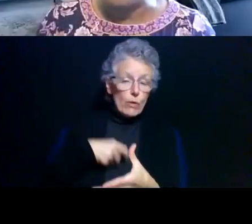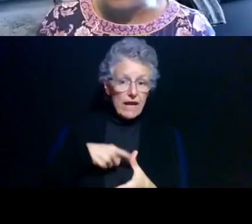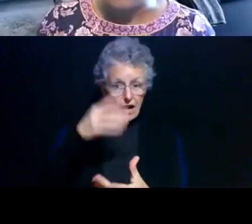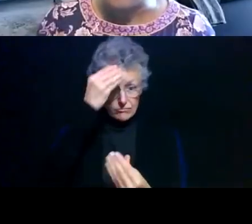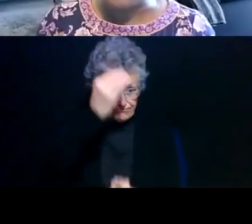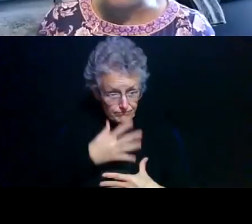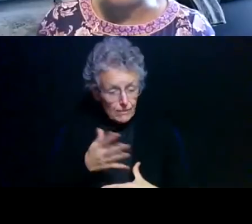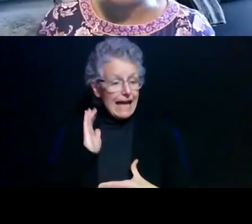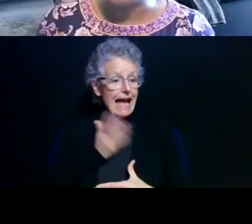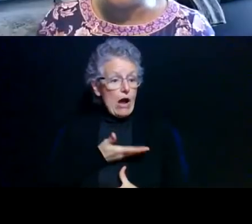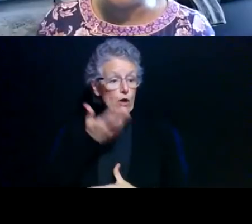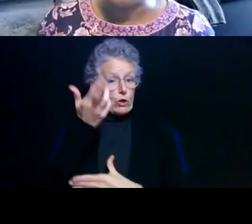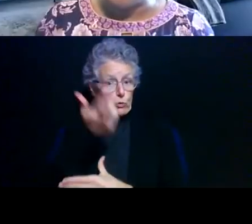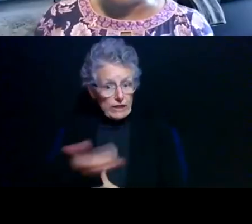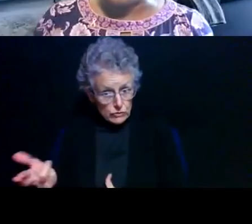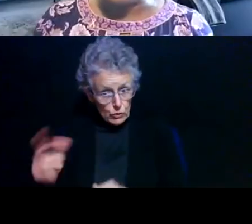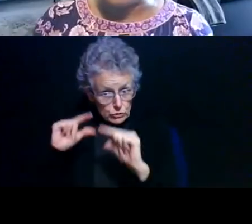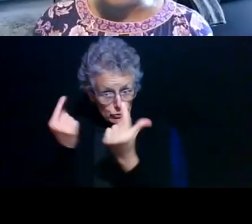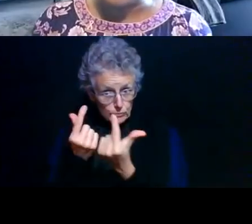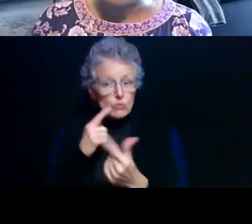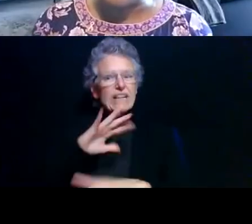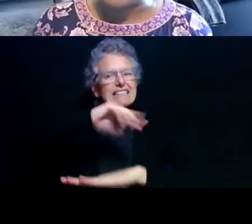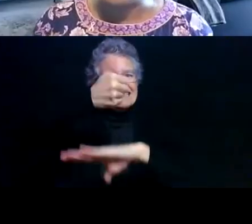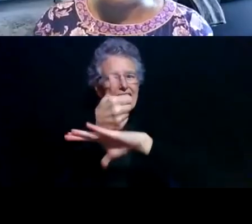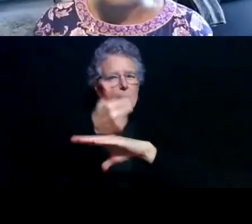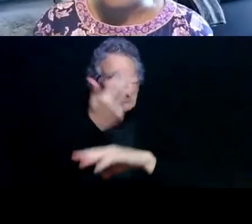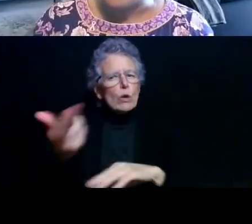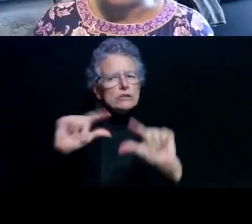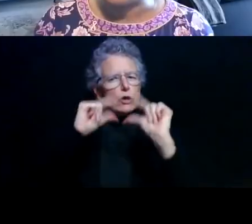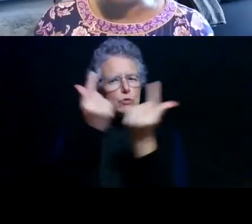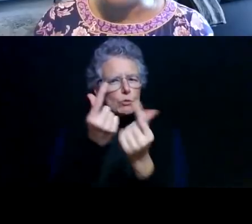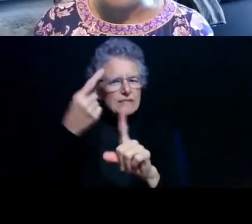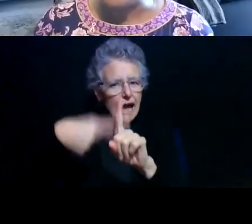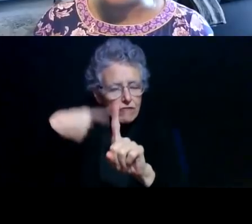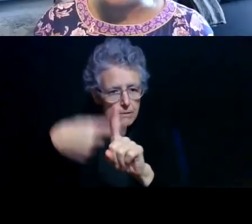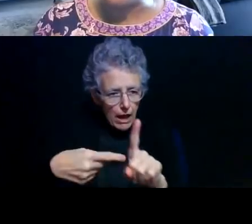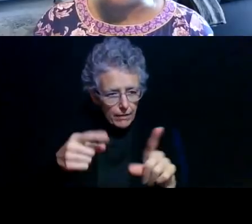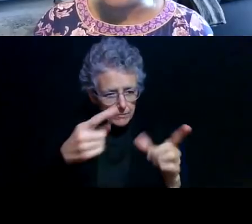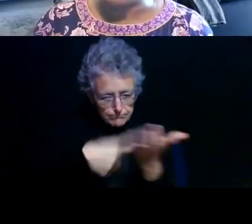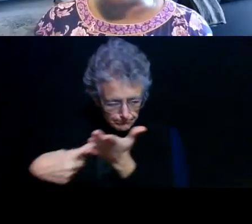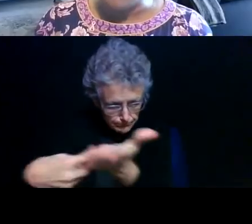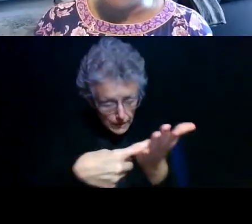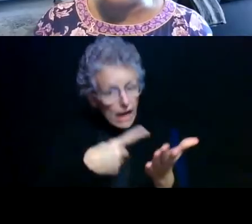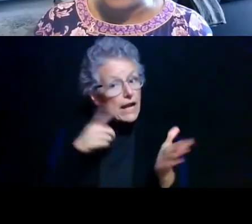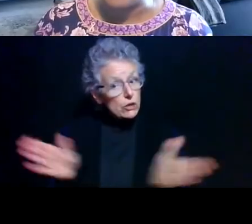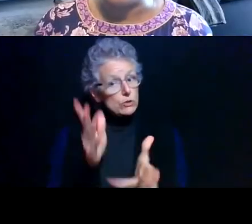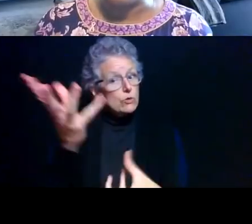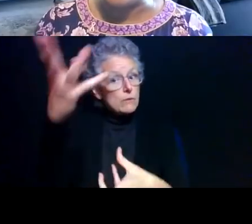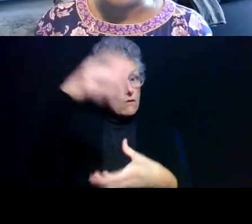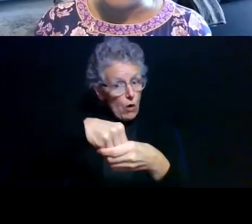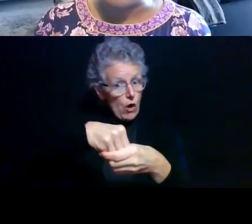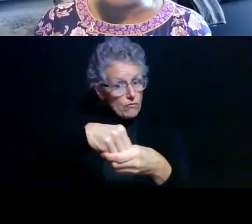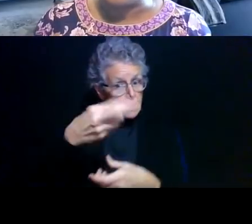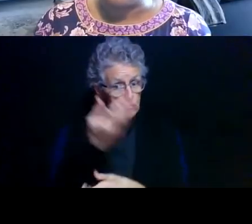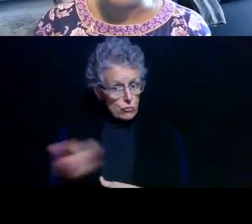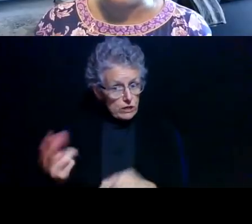our resource groups. We continue to form these resource groups each month, and I encourage you to be involved in the